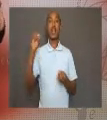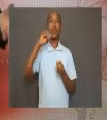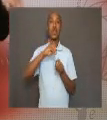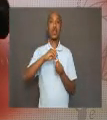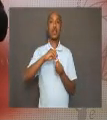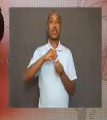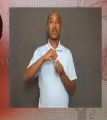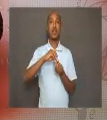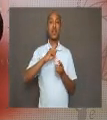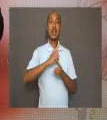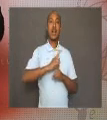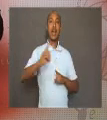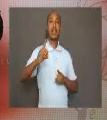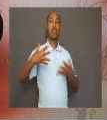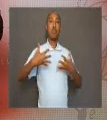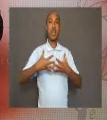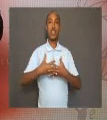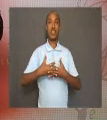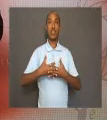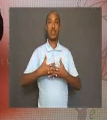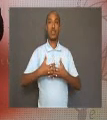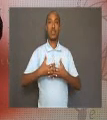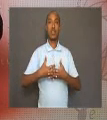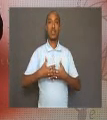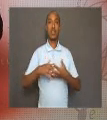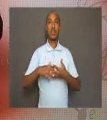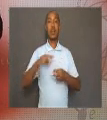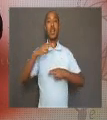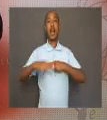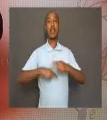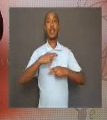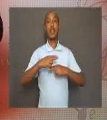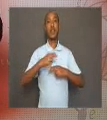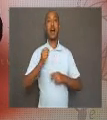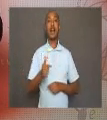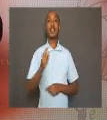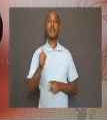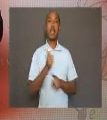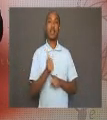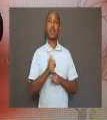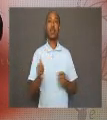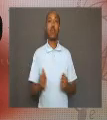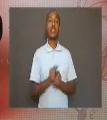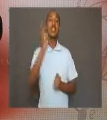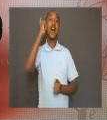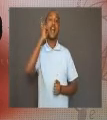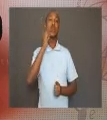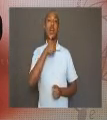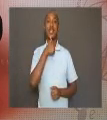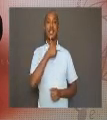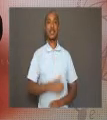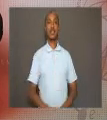including direct combination, reacting active metals with dilute